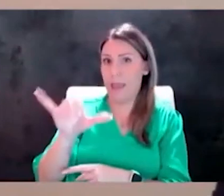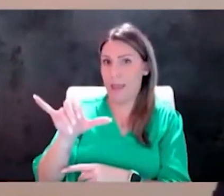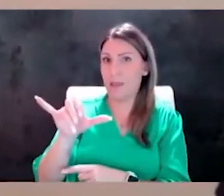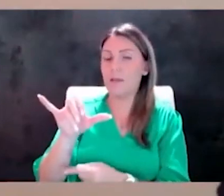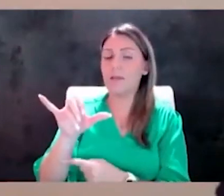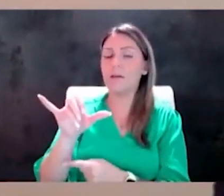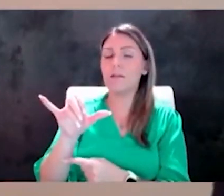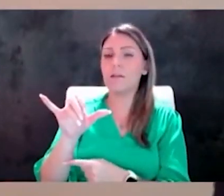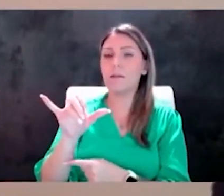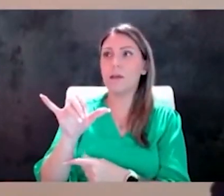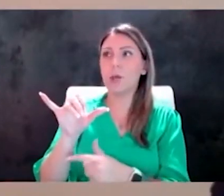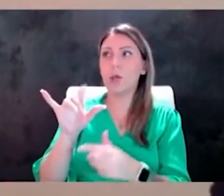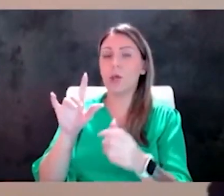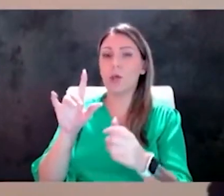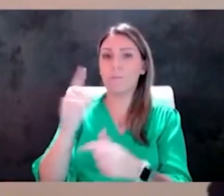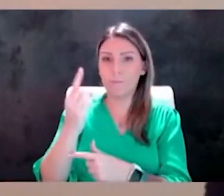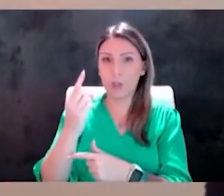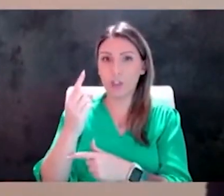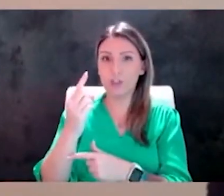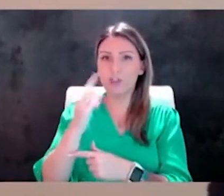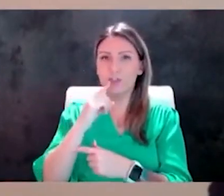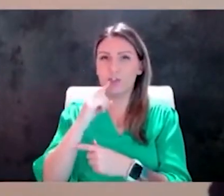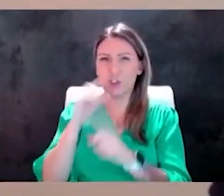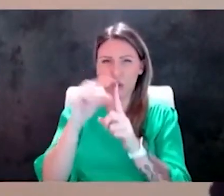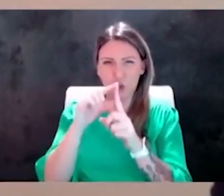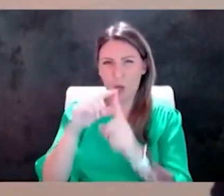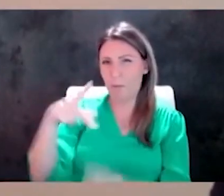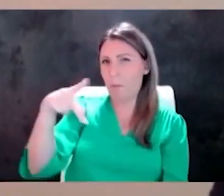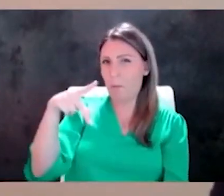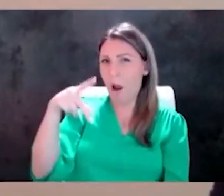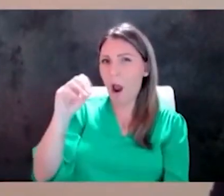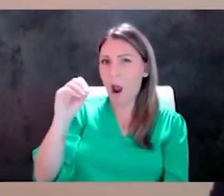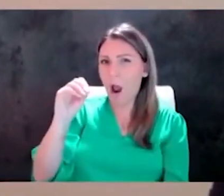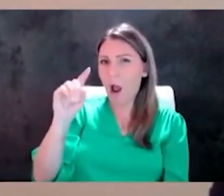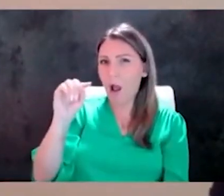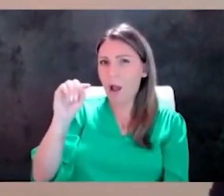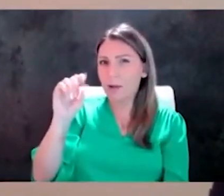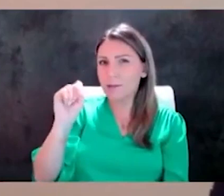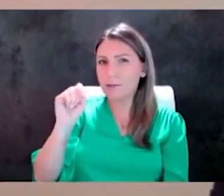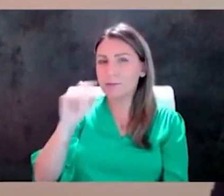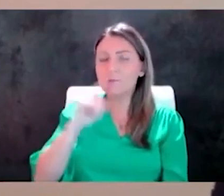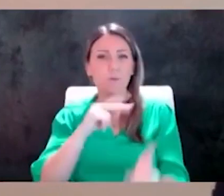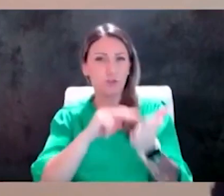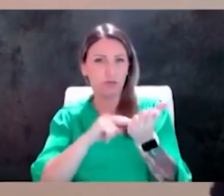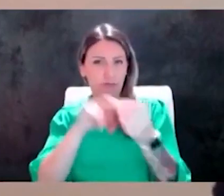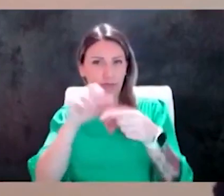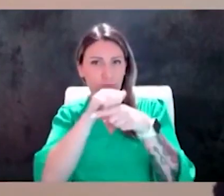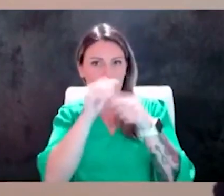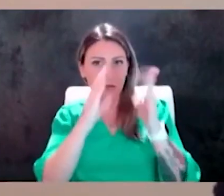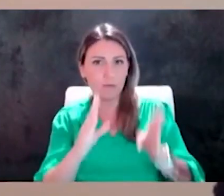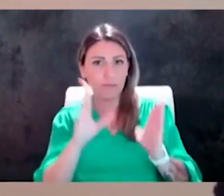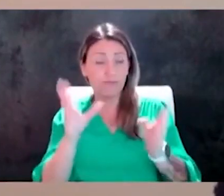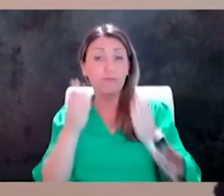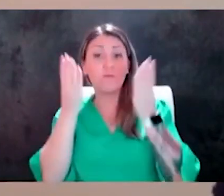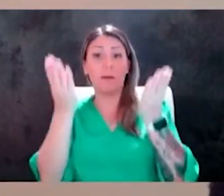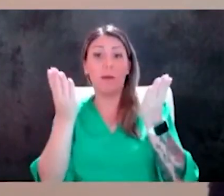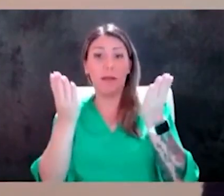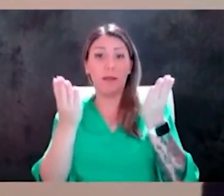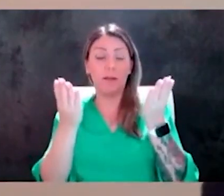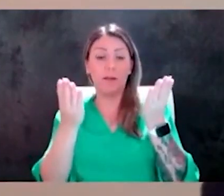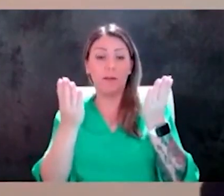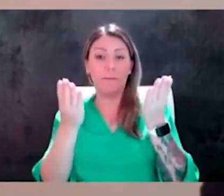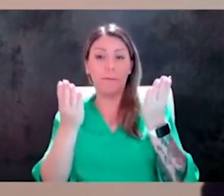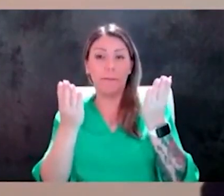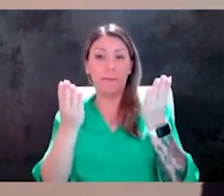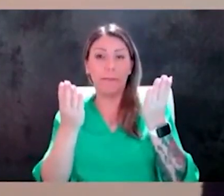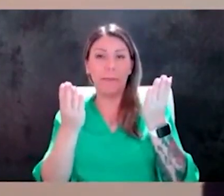first heard the term POTS, I had a nurse practitioner recommend some